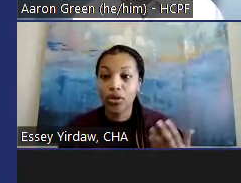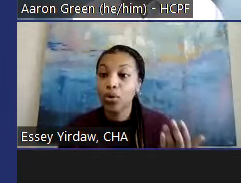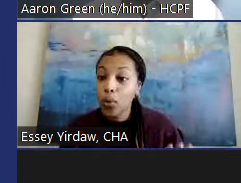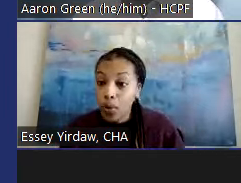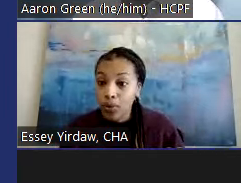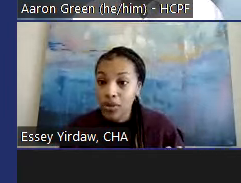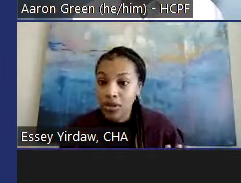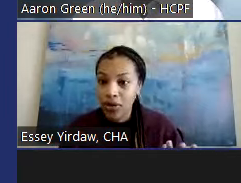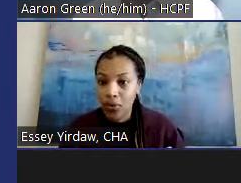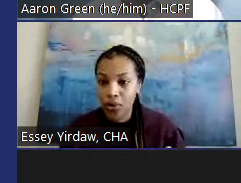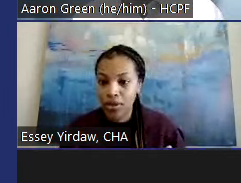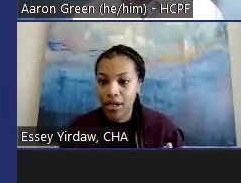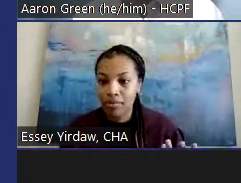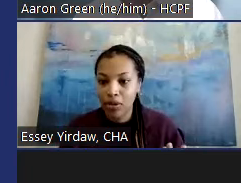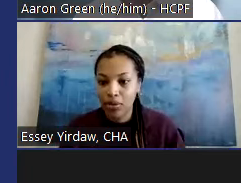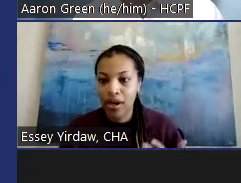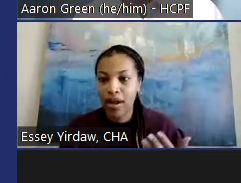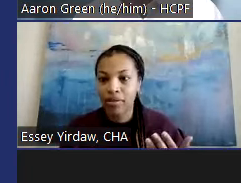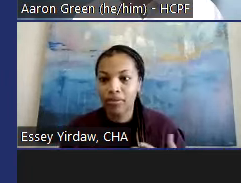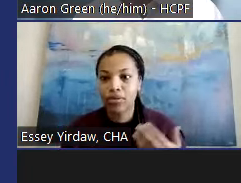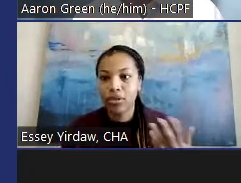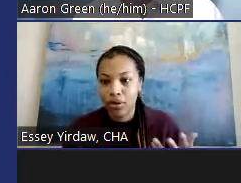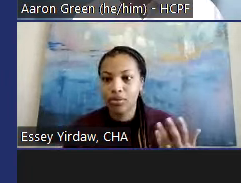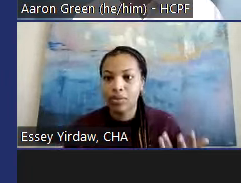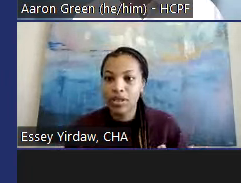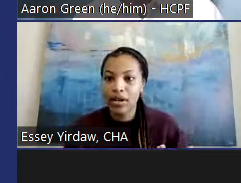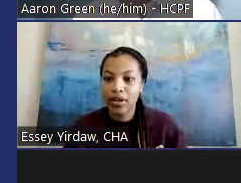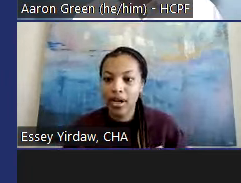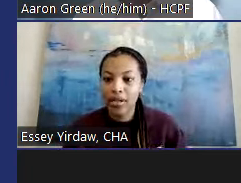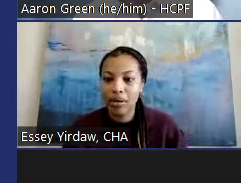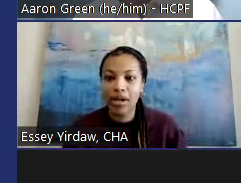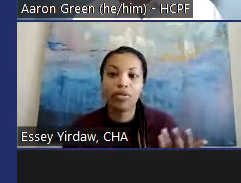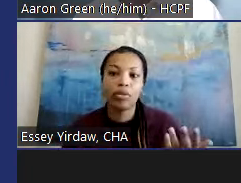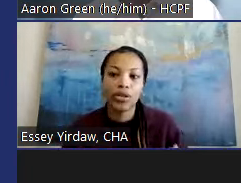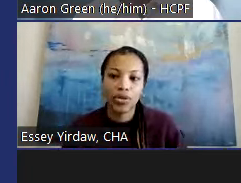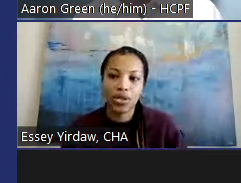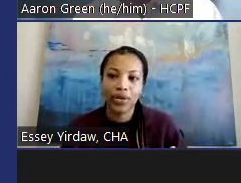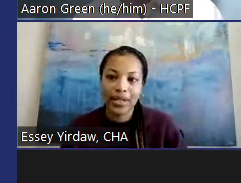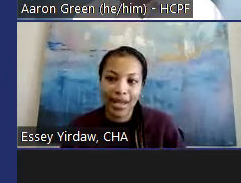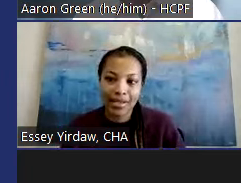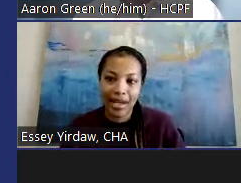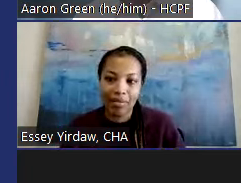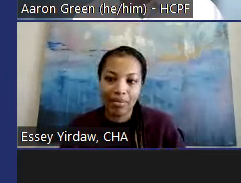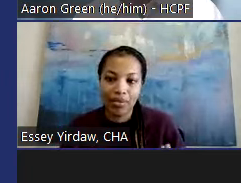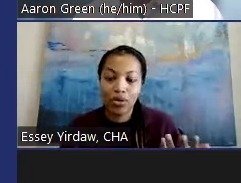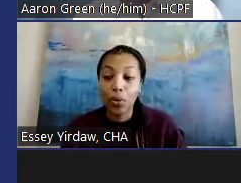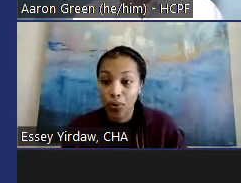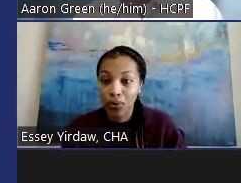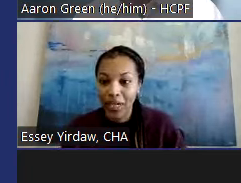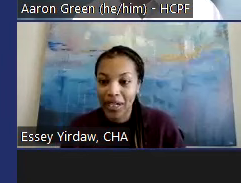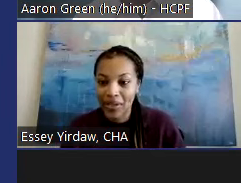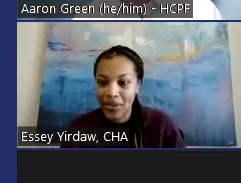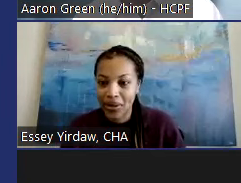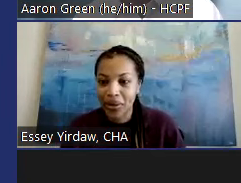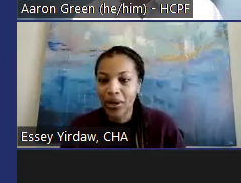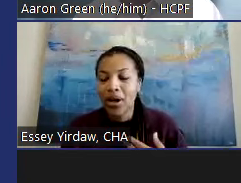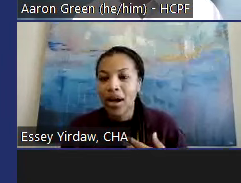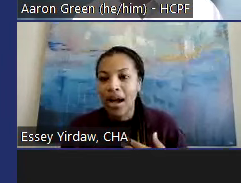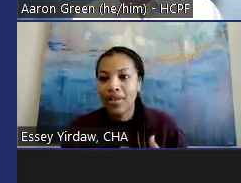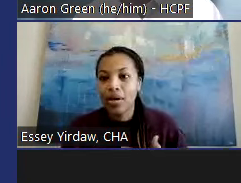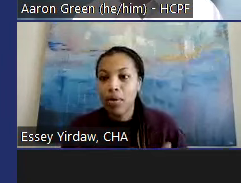there are tools, of course, that can be used that have, been standardized, but not everybody's using the exact same tool, right? And